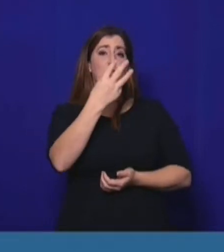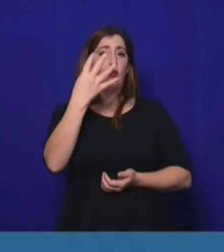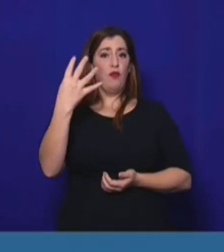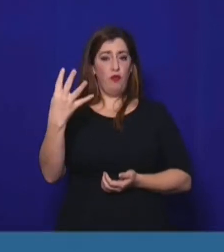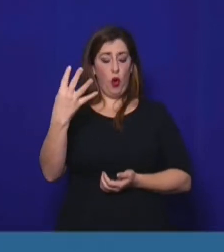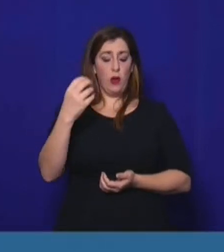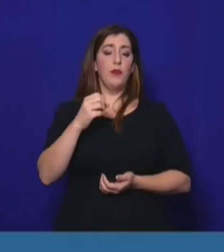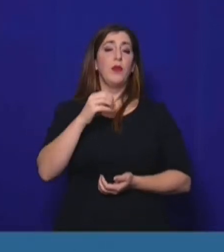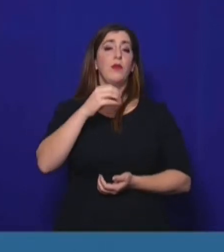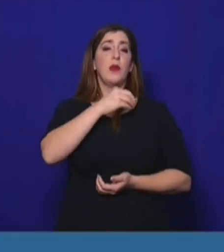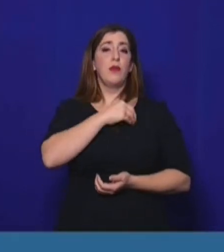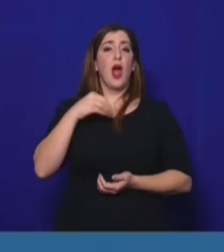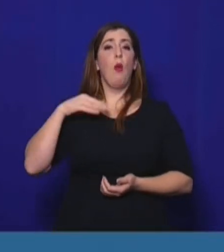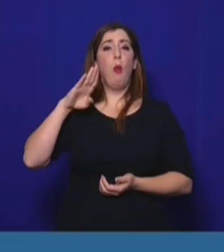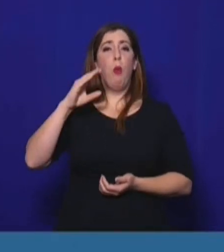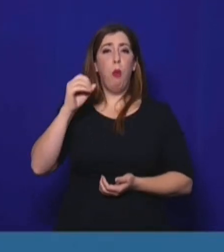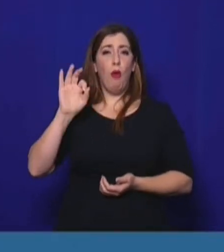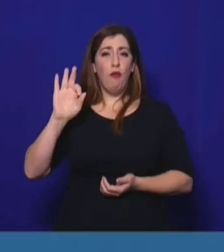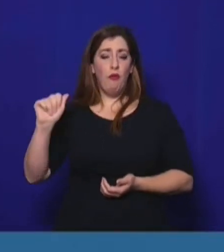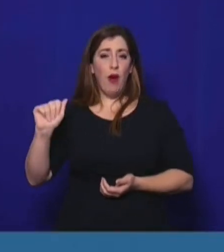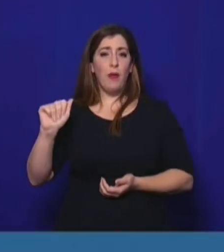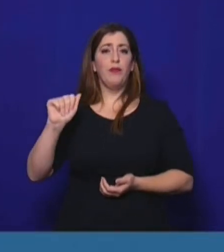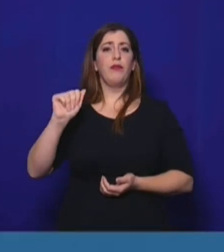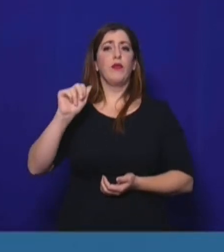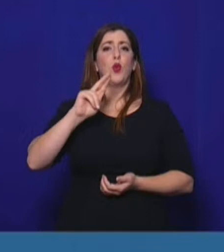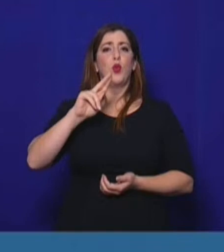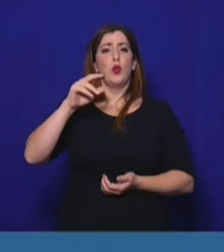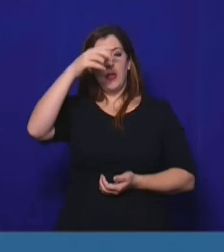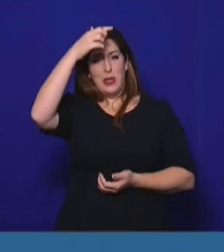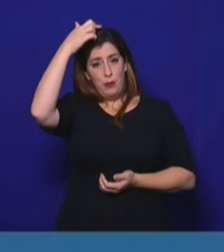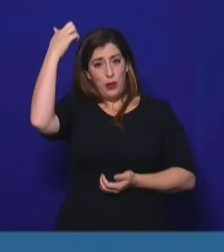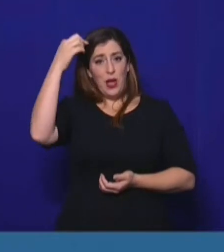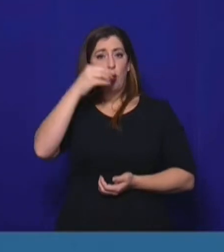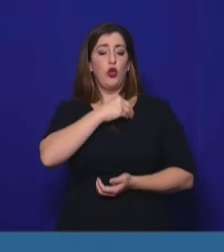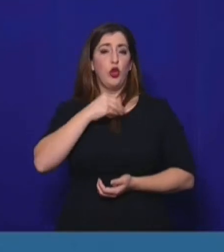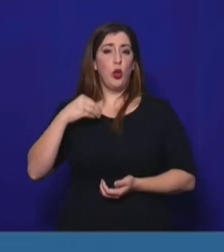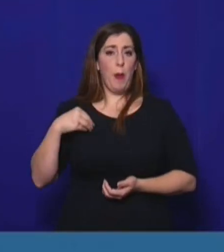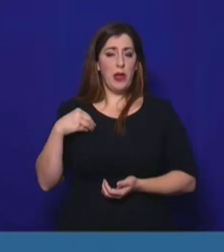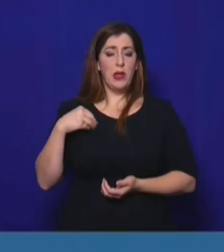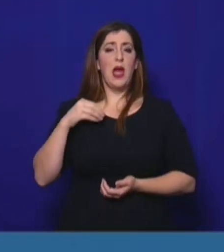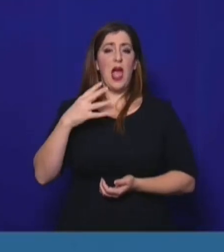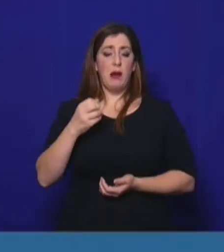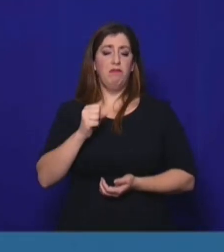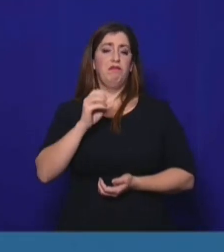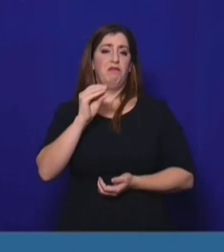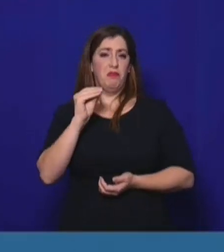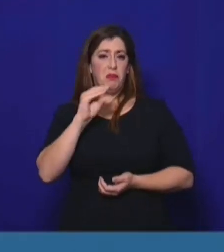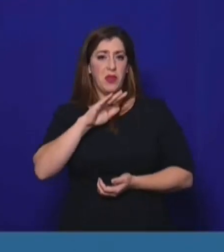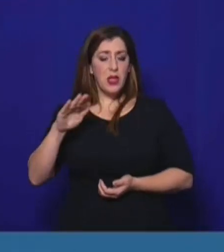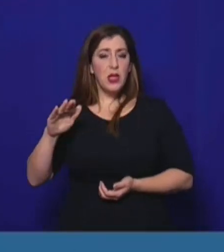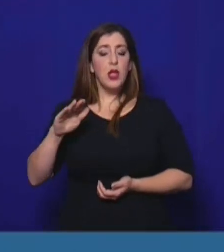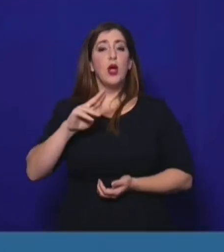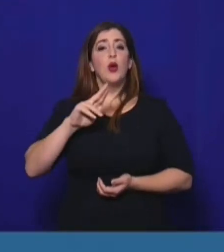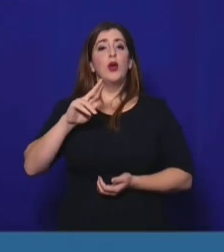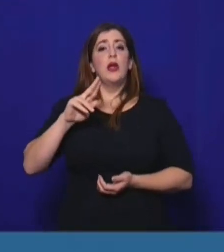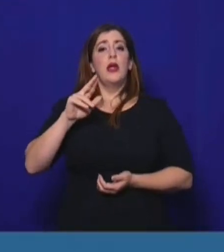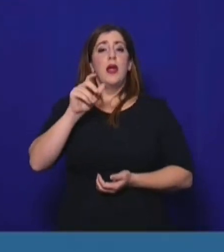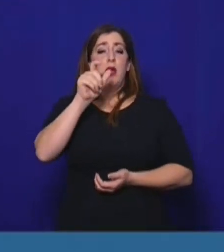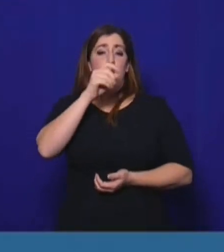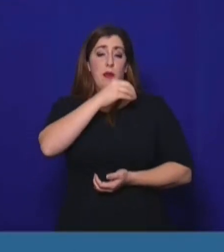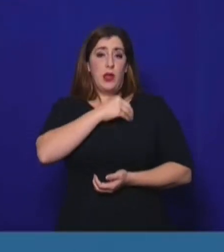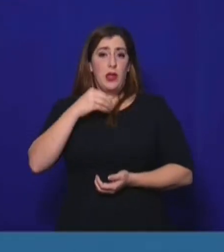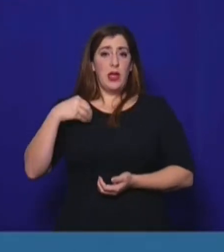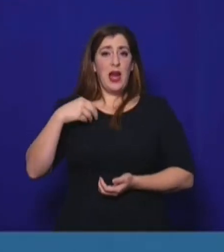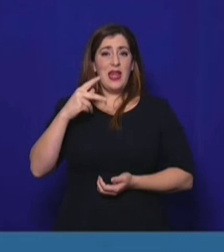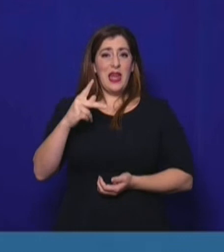14 persuna, St. Thomas 11 persuna, Karen Grek persuna waħda, il-Good Samaritan 68,